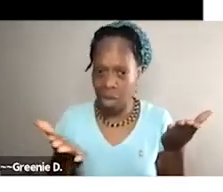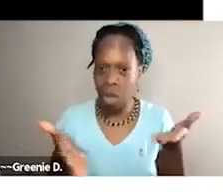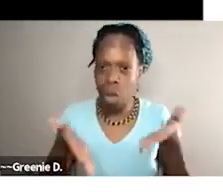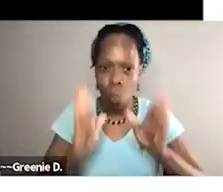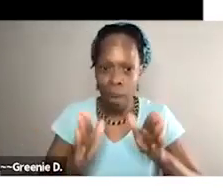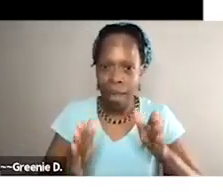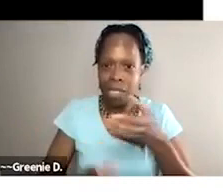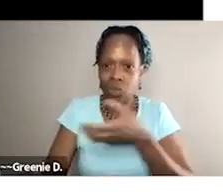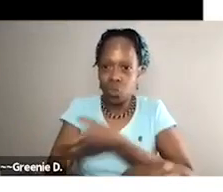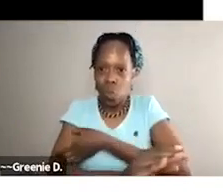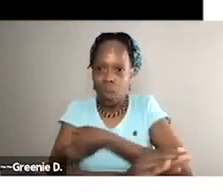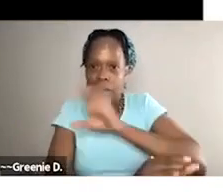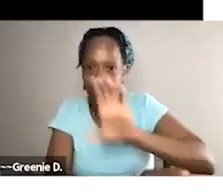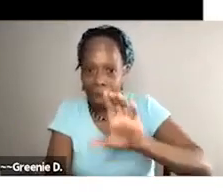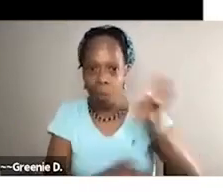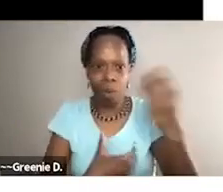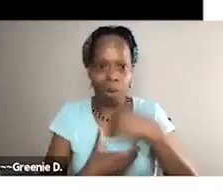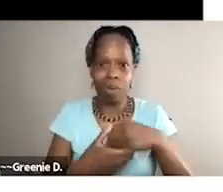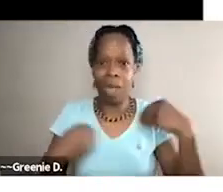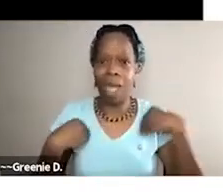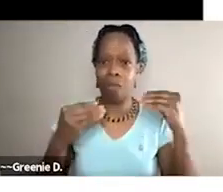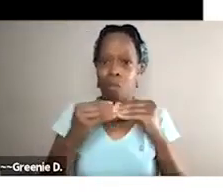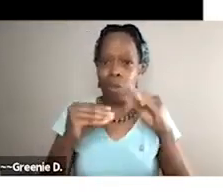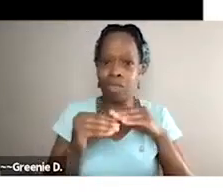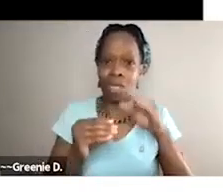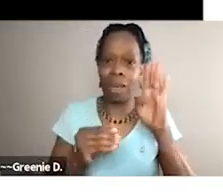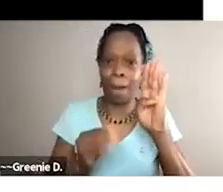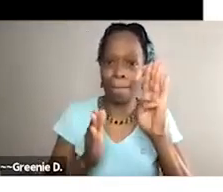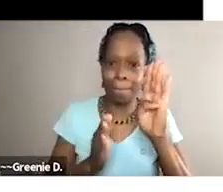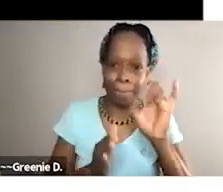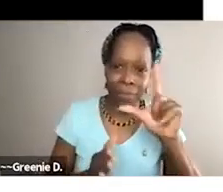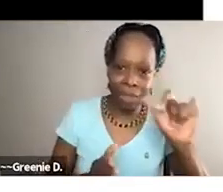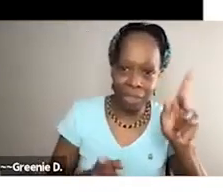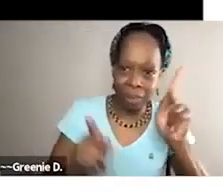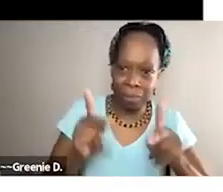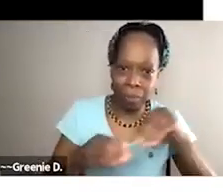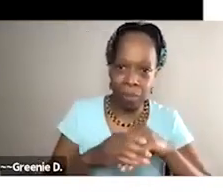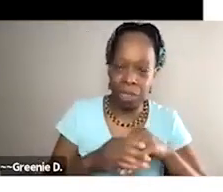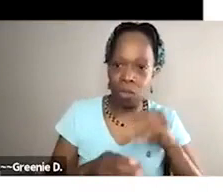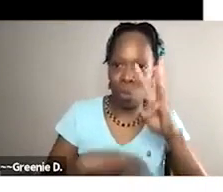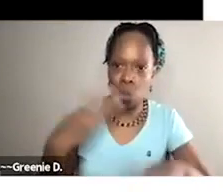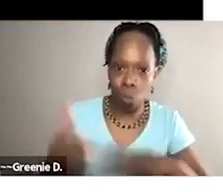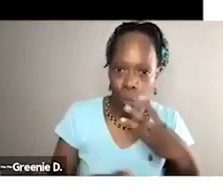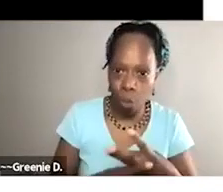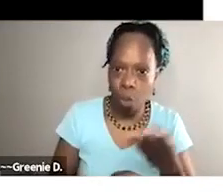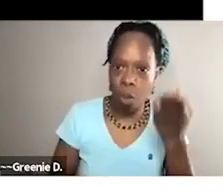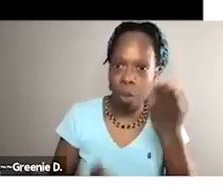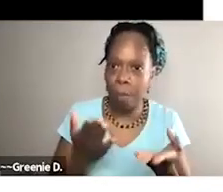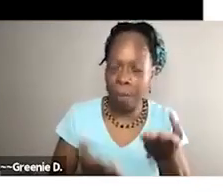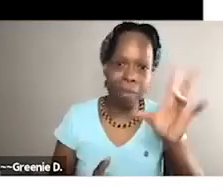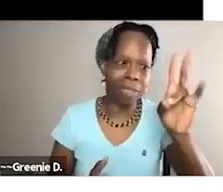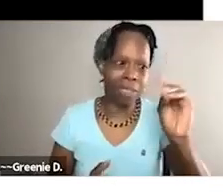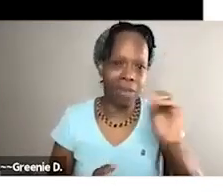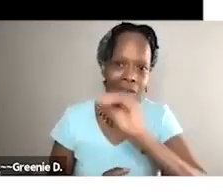billion people in the world, over 70% of disabilities invisible. You may never know that you have an employee on your team, in your company, that has a